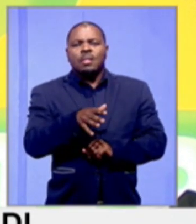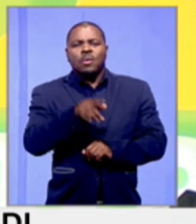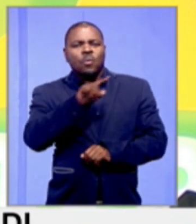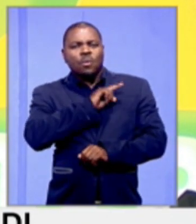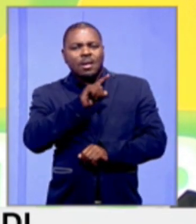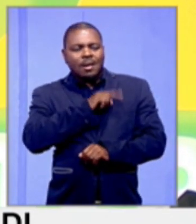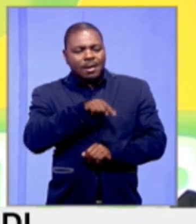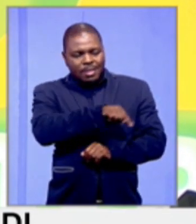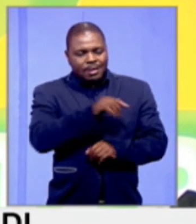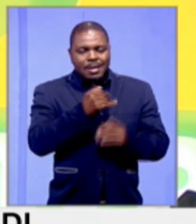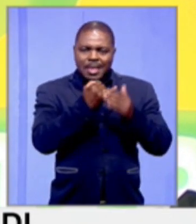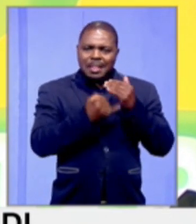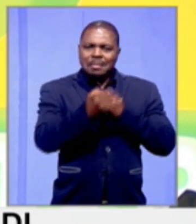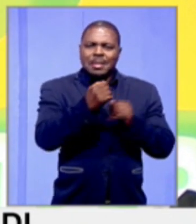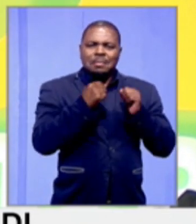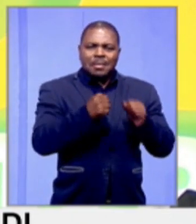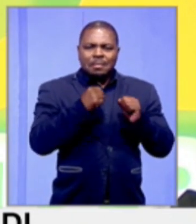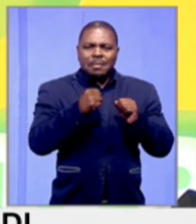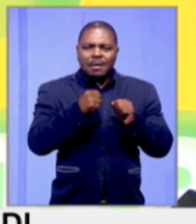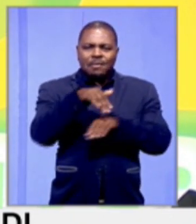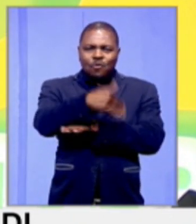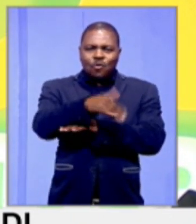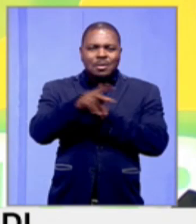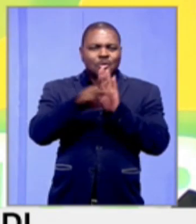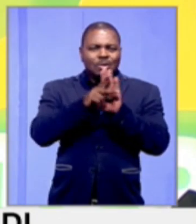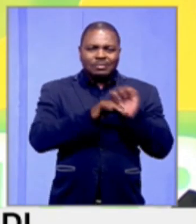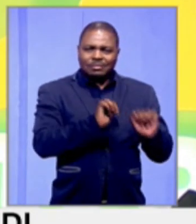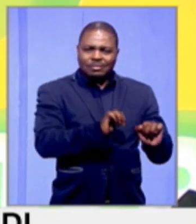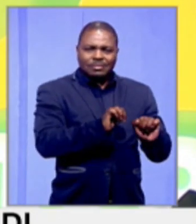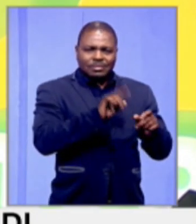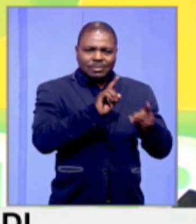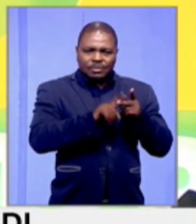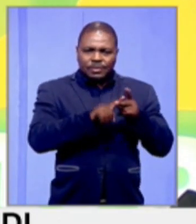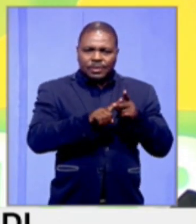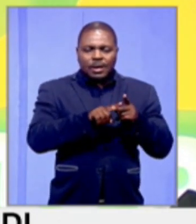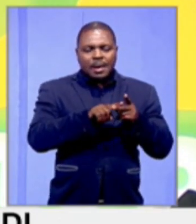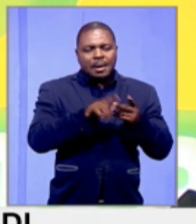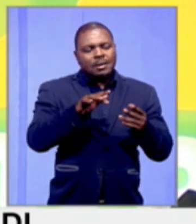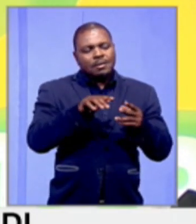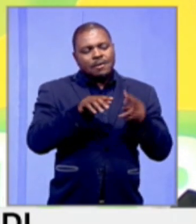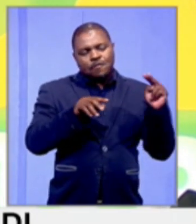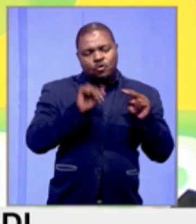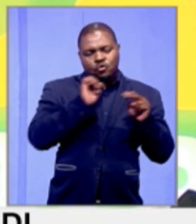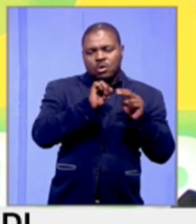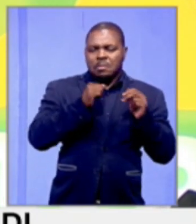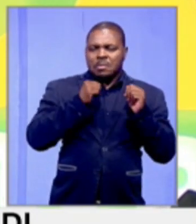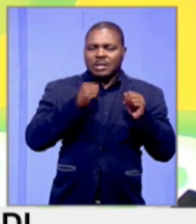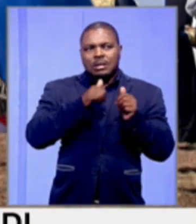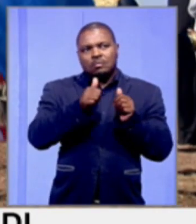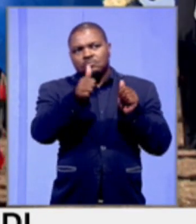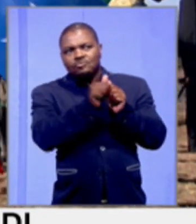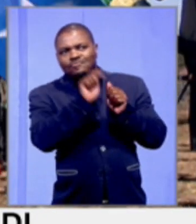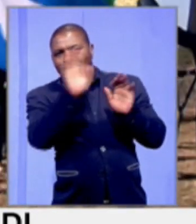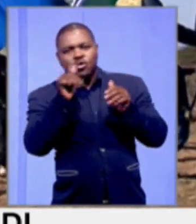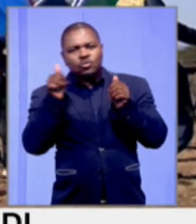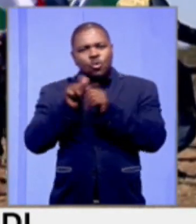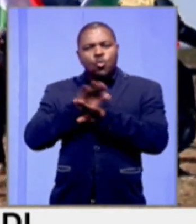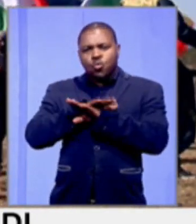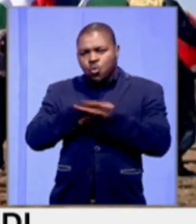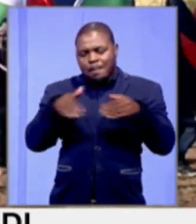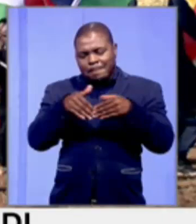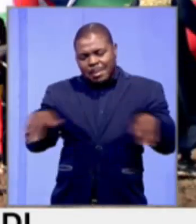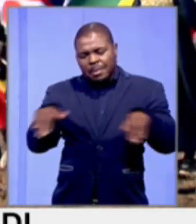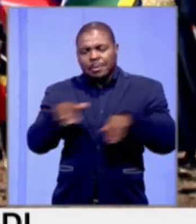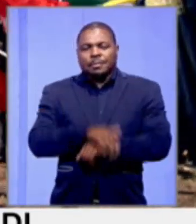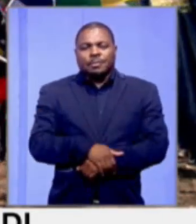pursuing an independent foreign policy and for adopting a position of non-alignment. Ke a tswela